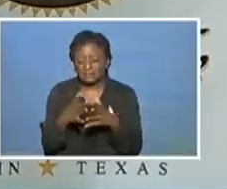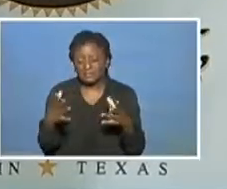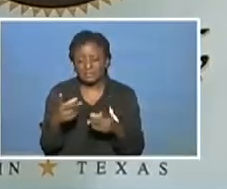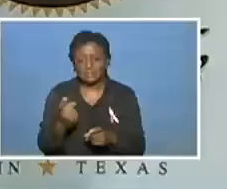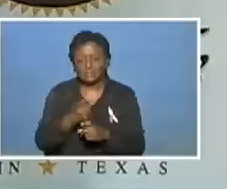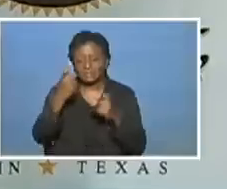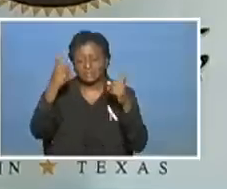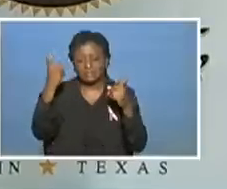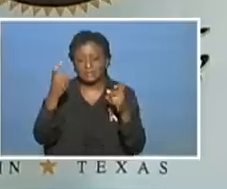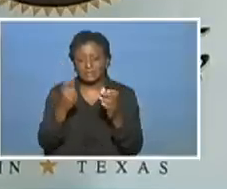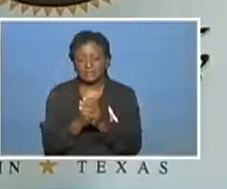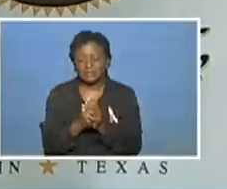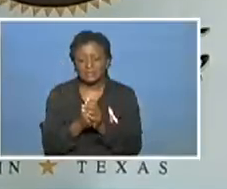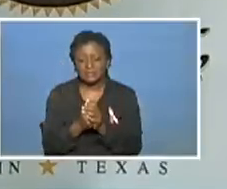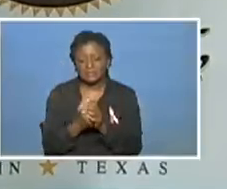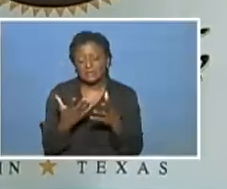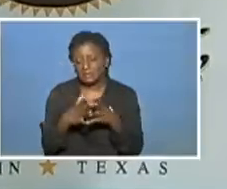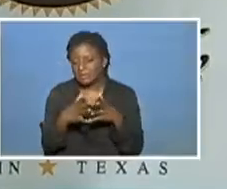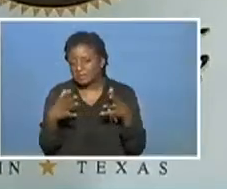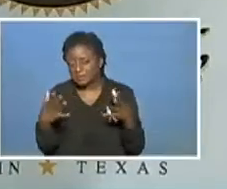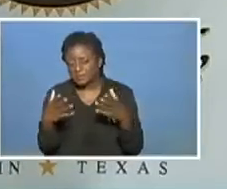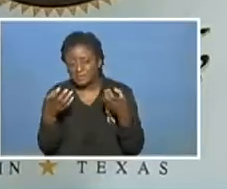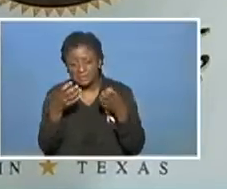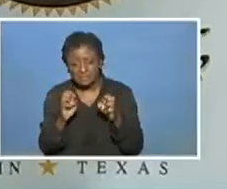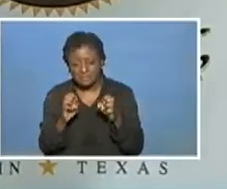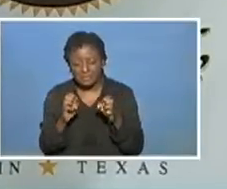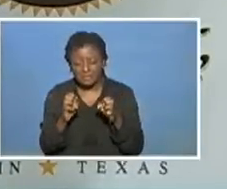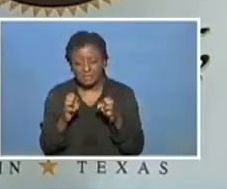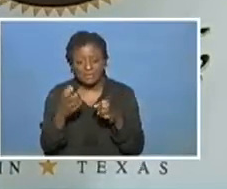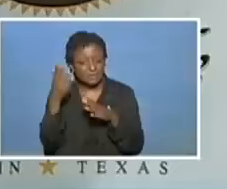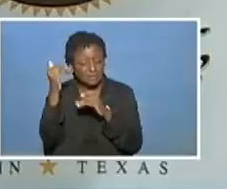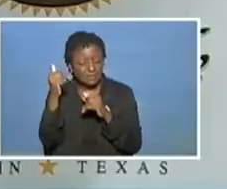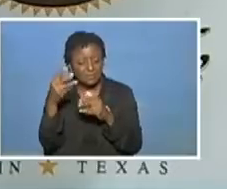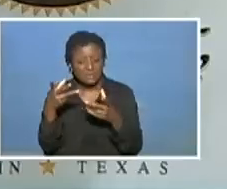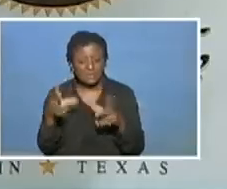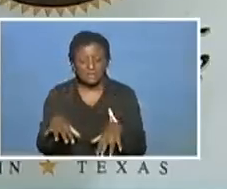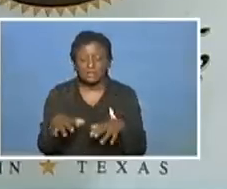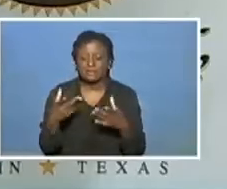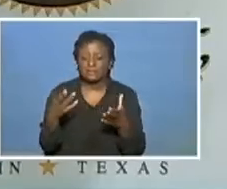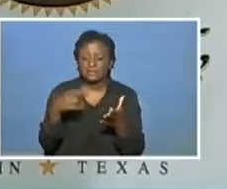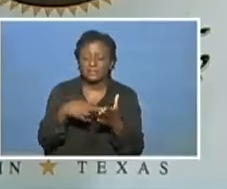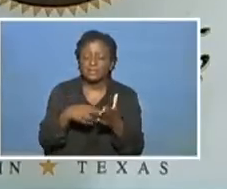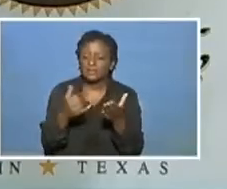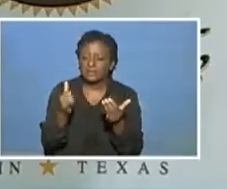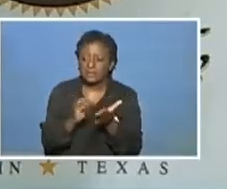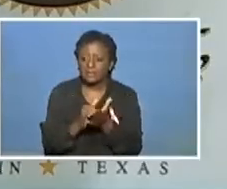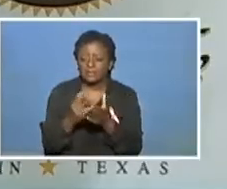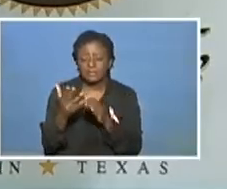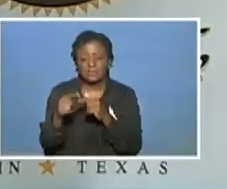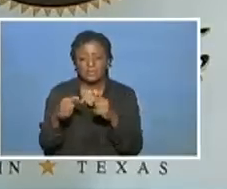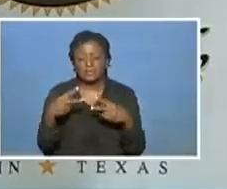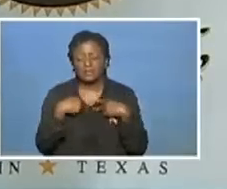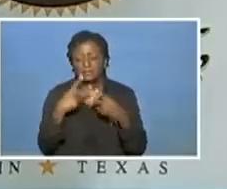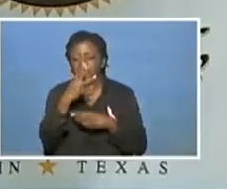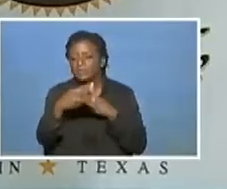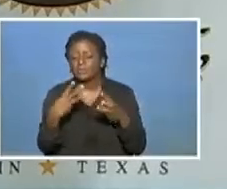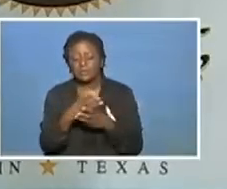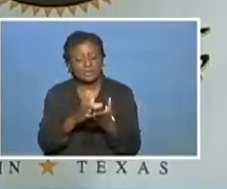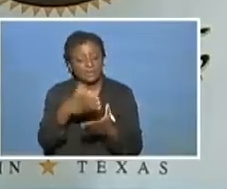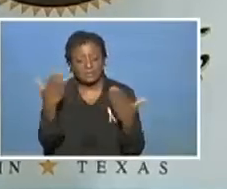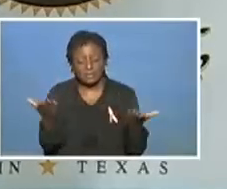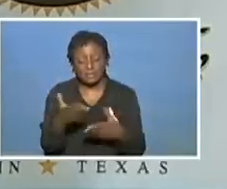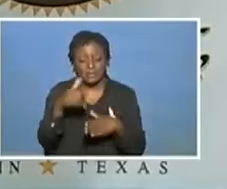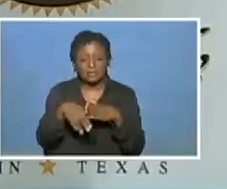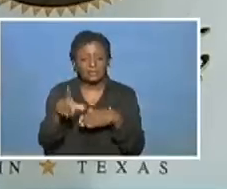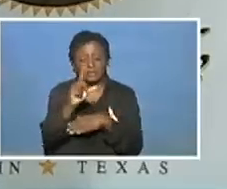any event that CONCACAF had ever put on. So we hope we can repeat that. When we hosted the World Cup here in